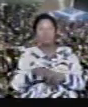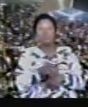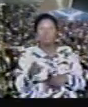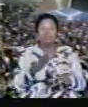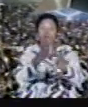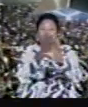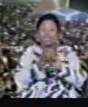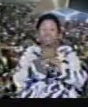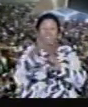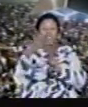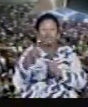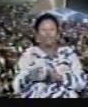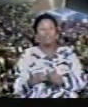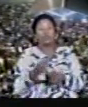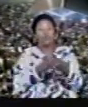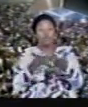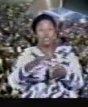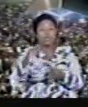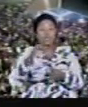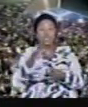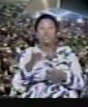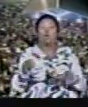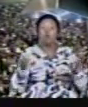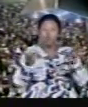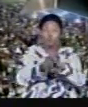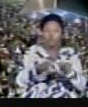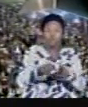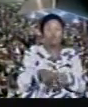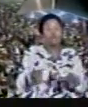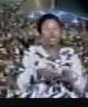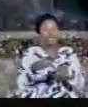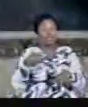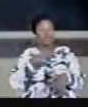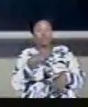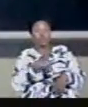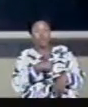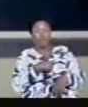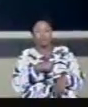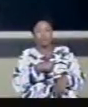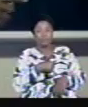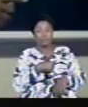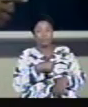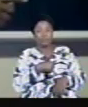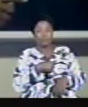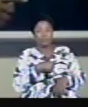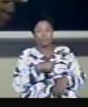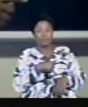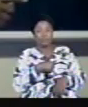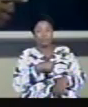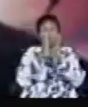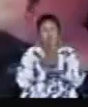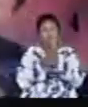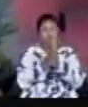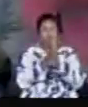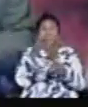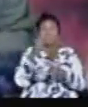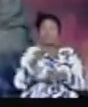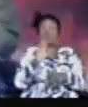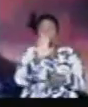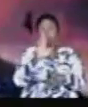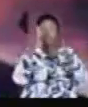Ghost as well as we. And I pray your experience will be genuine